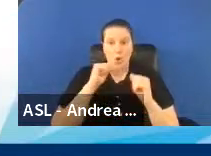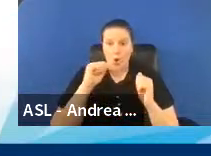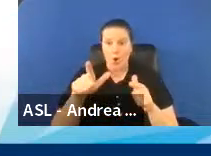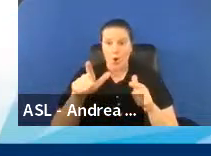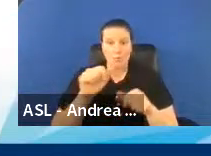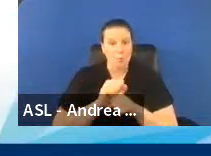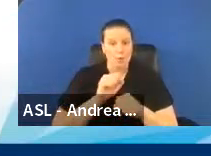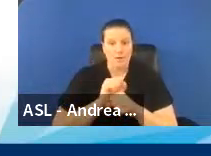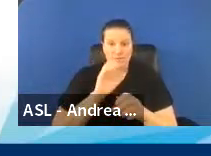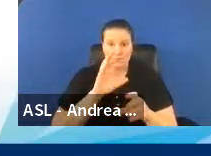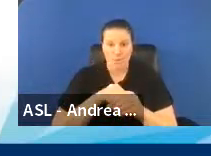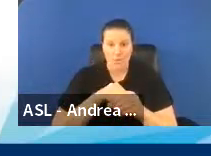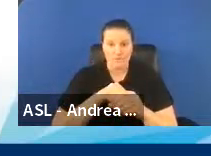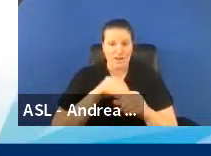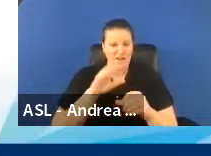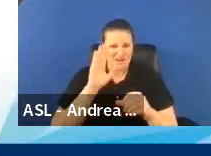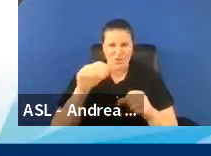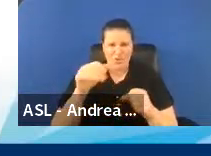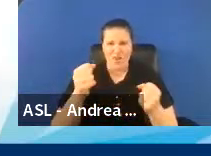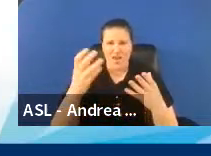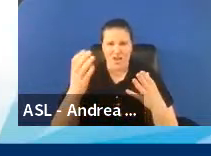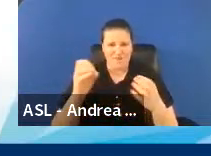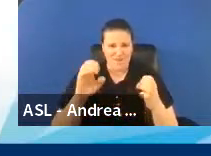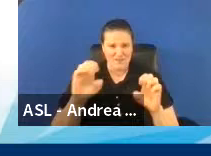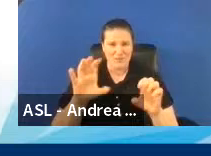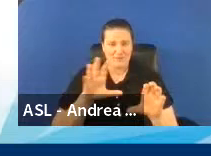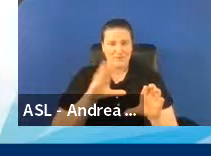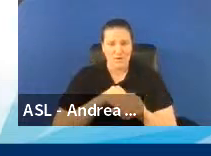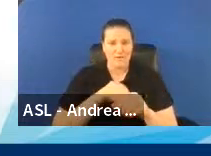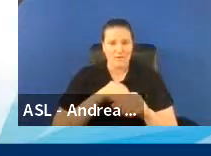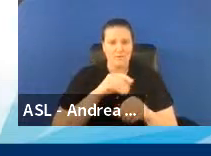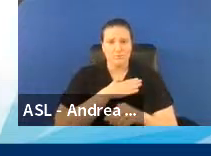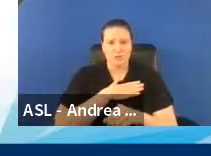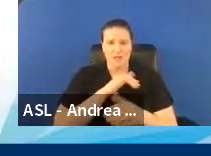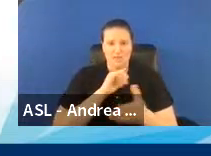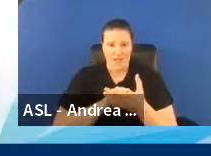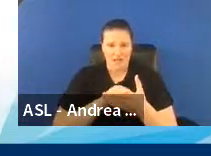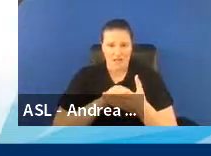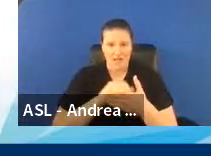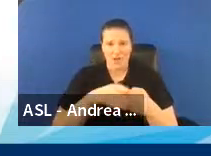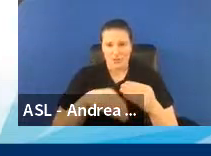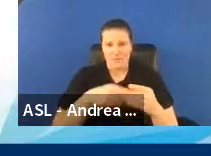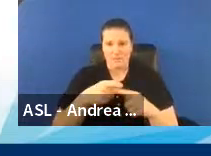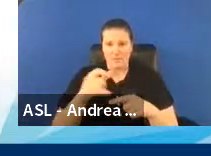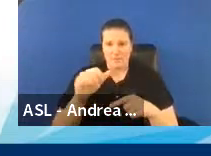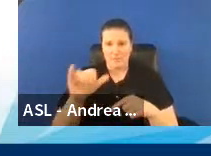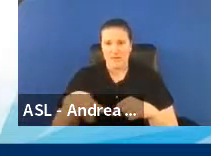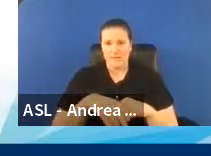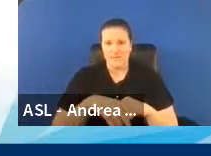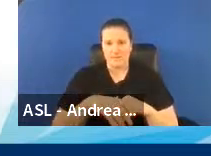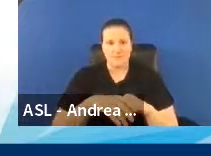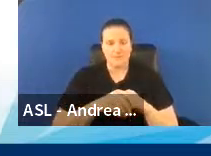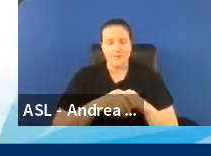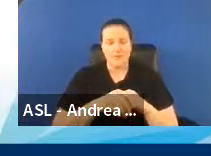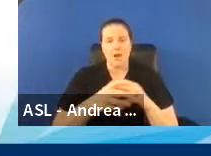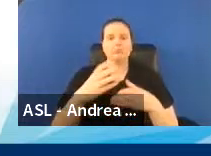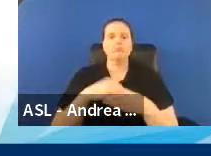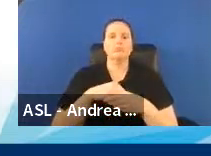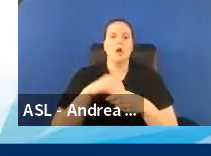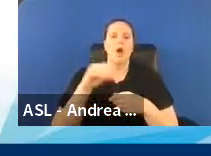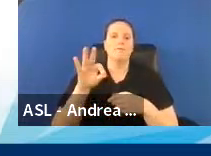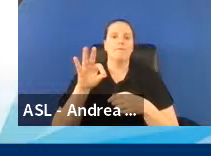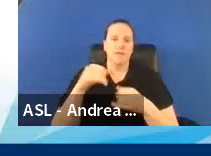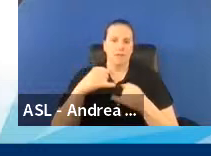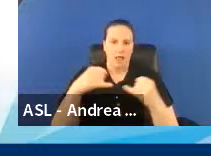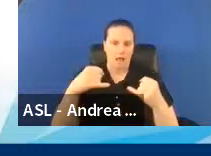that was put into it. I know there was a lot of effort put into this, and I do appreciate a lot of the outcomes that came from it. So you can definitely get with me offline about that. I